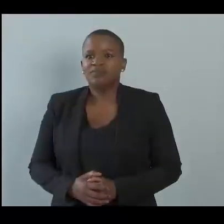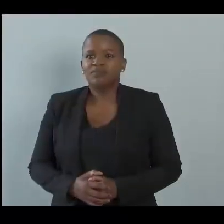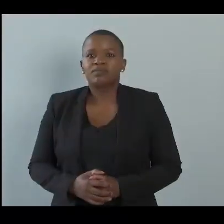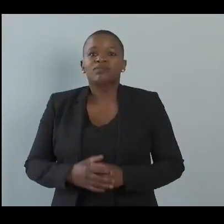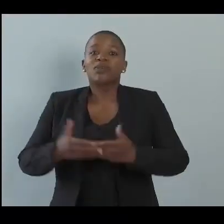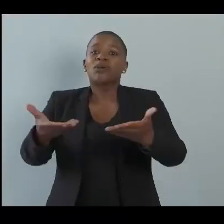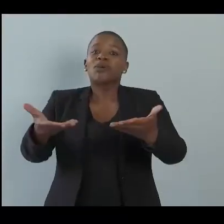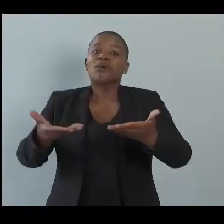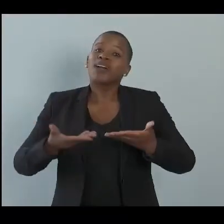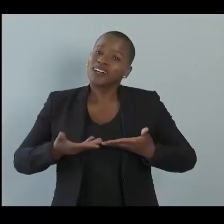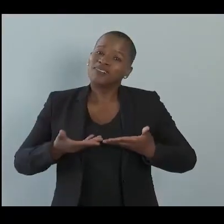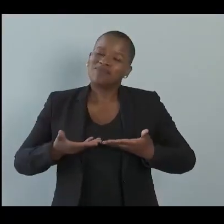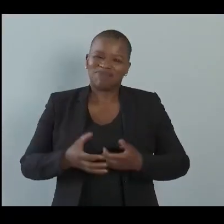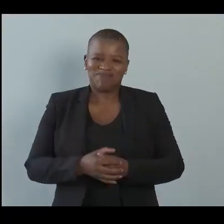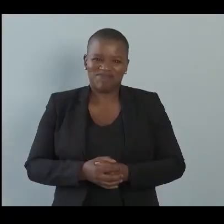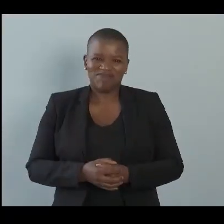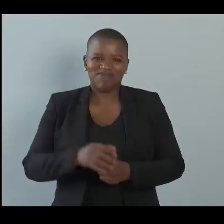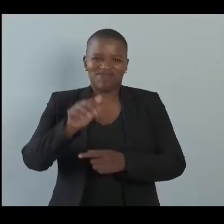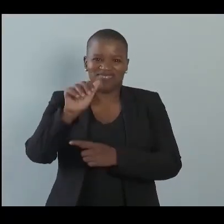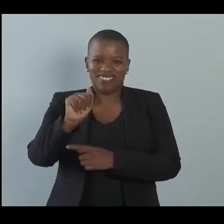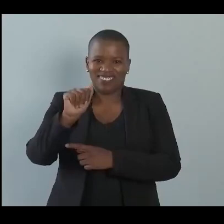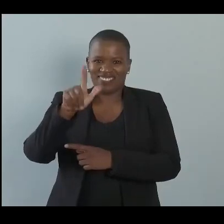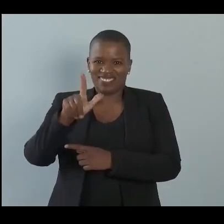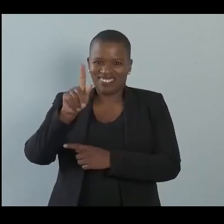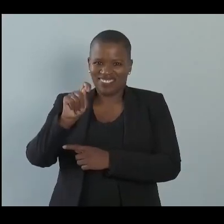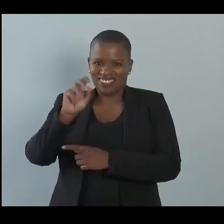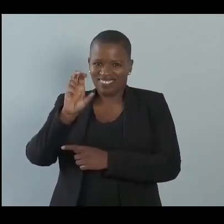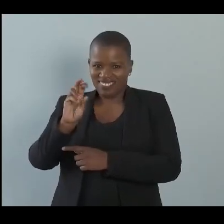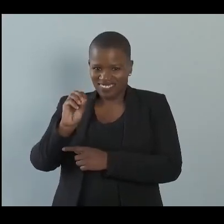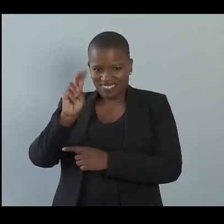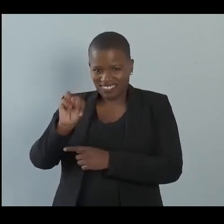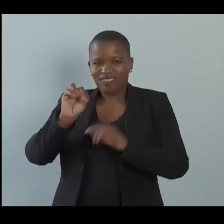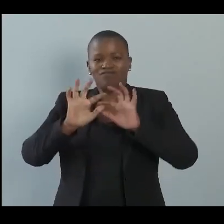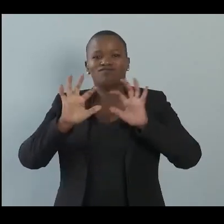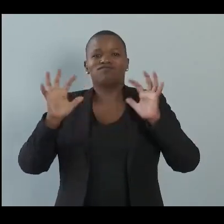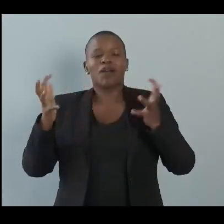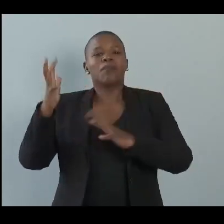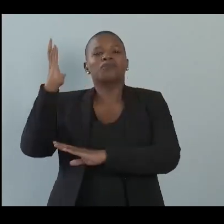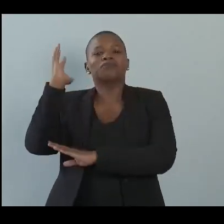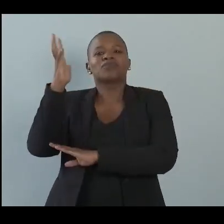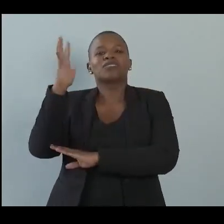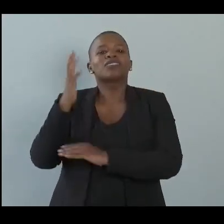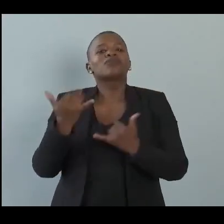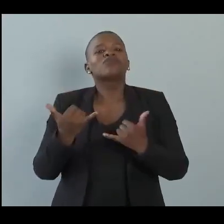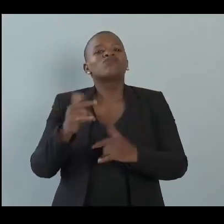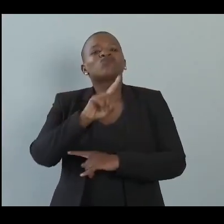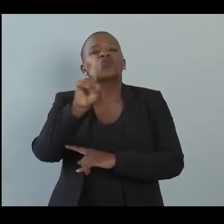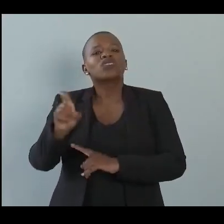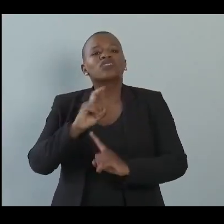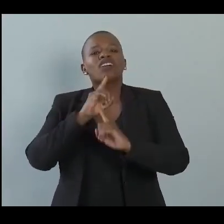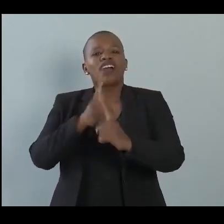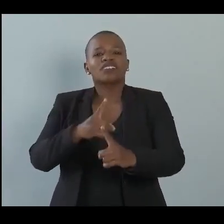Welcome to the Altron interim results presentation Q&A, and I've got the management